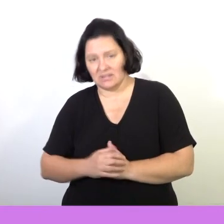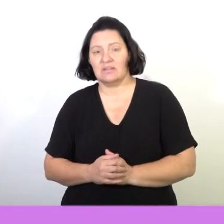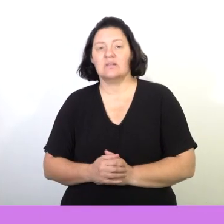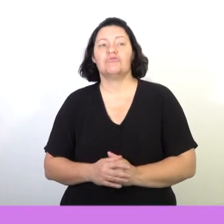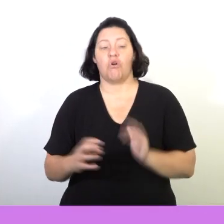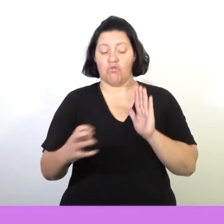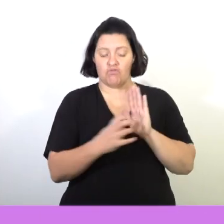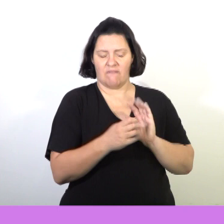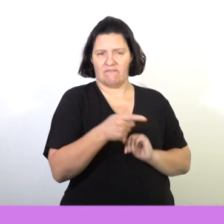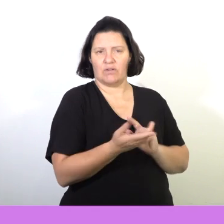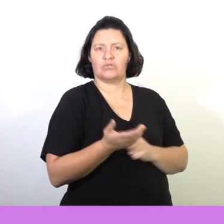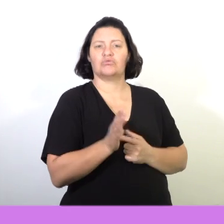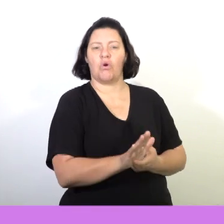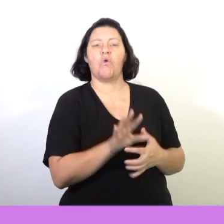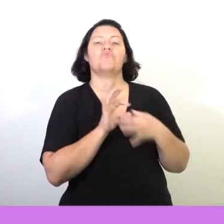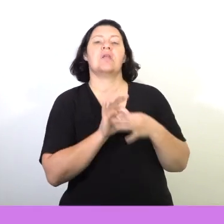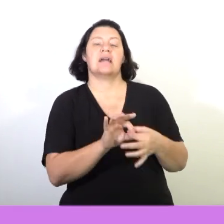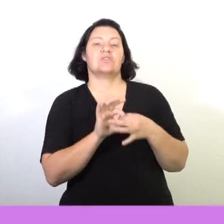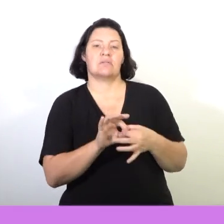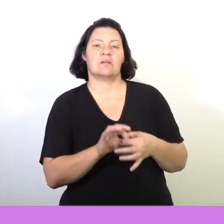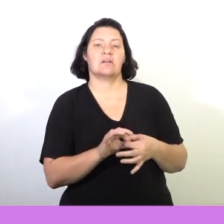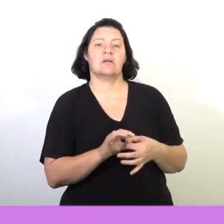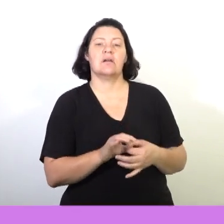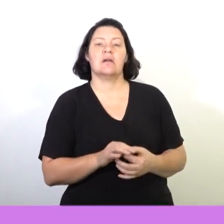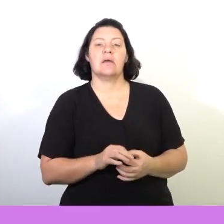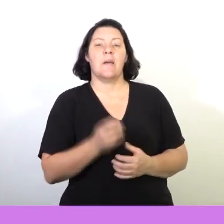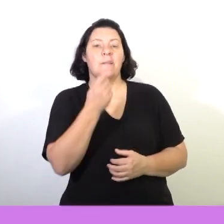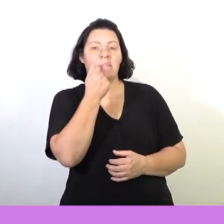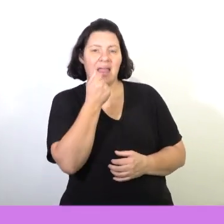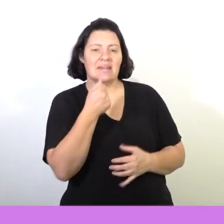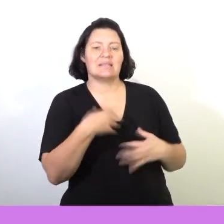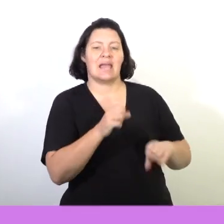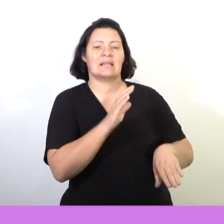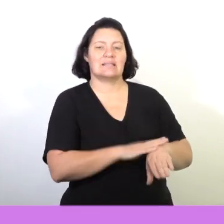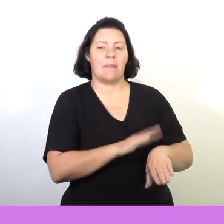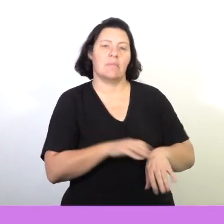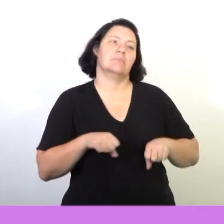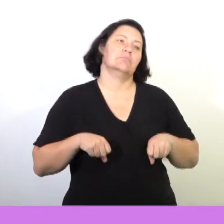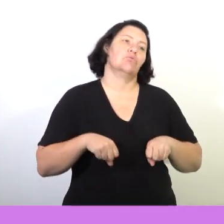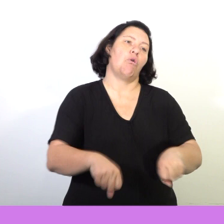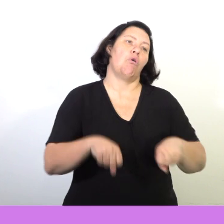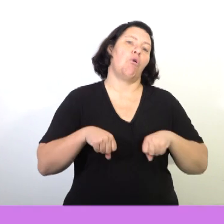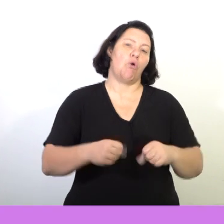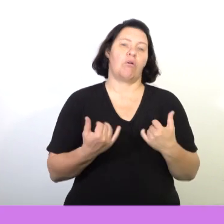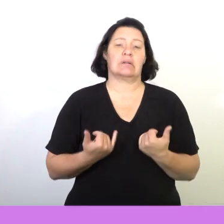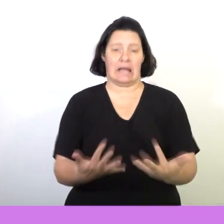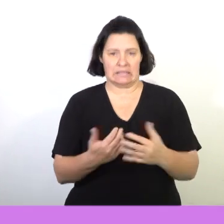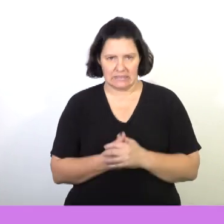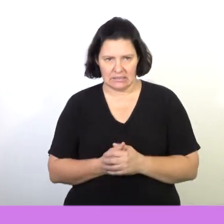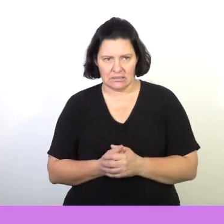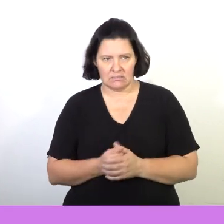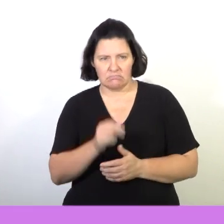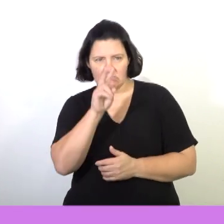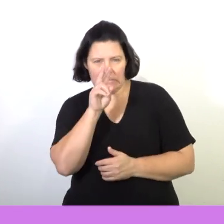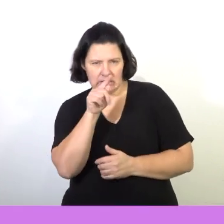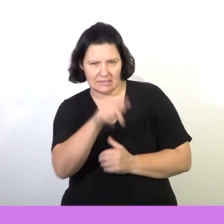The graph below indicates the relationship on time taken by man to cut the lawn. Let's make